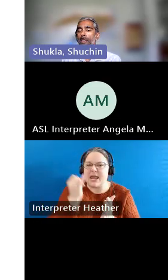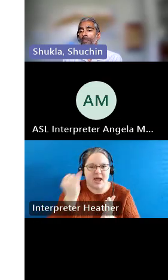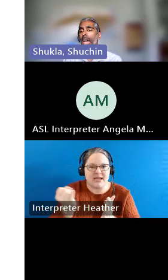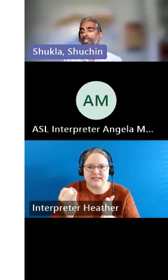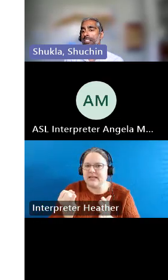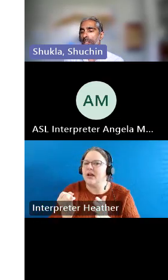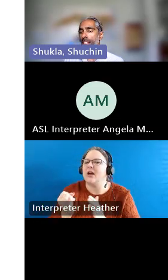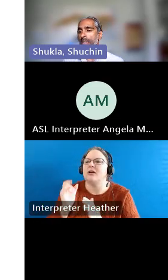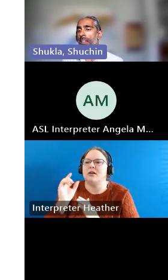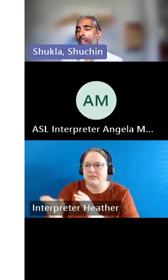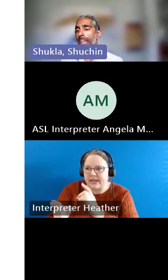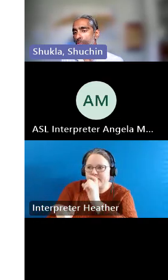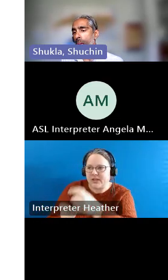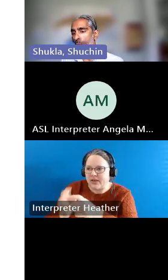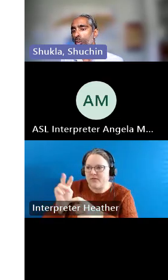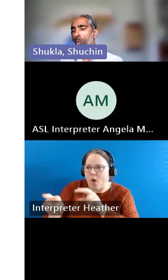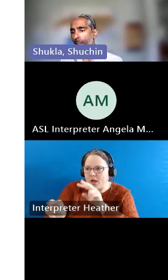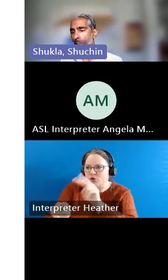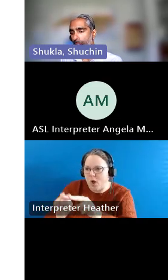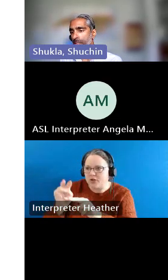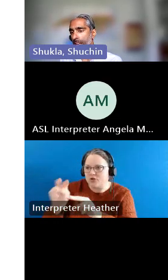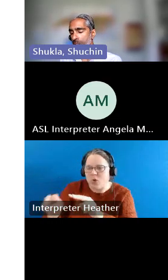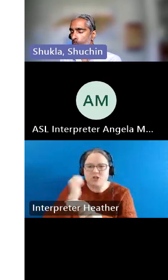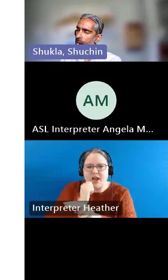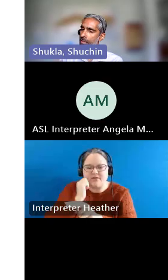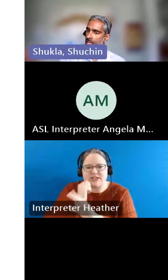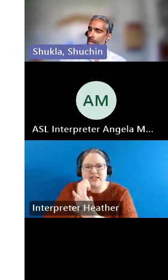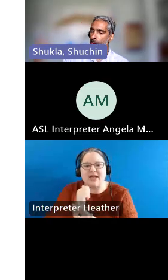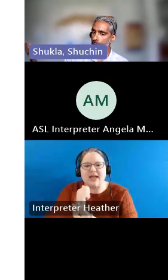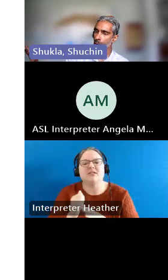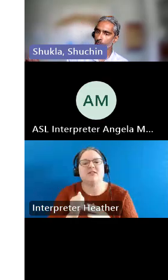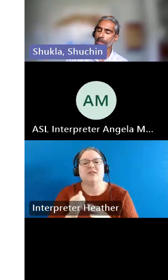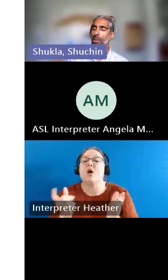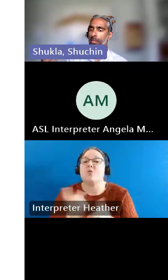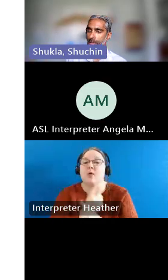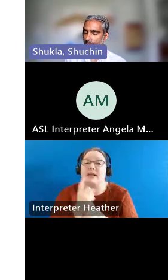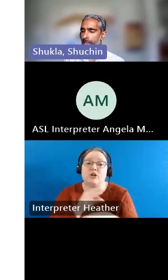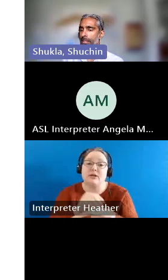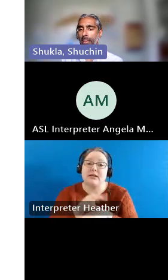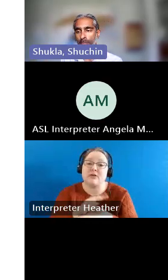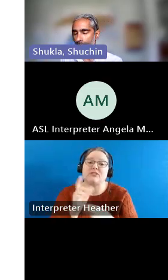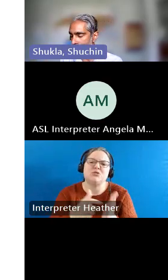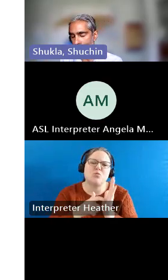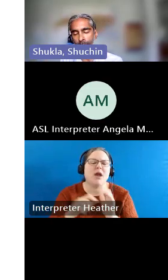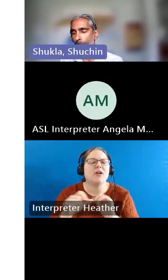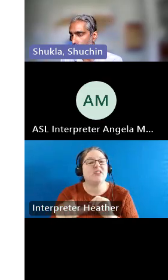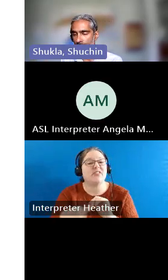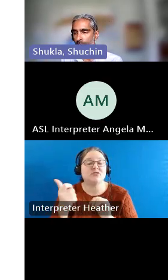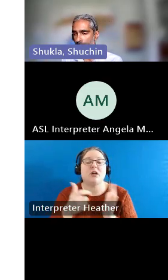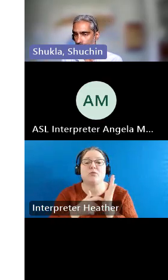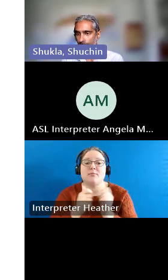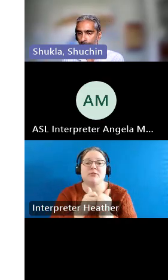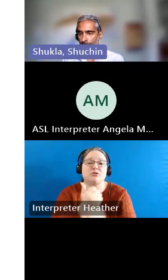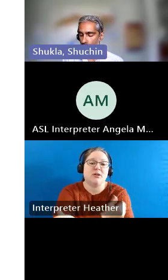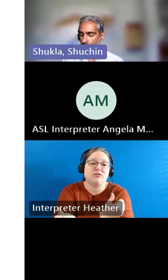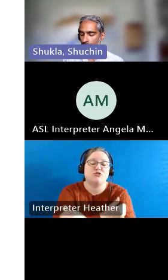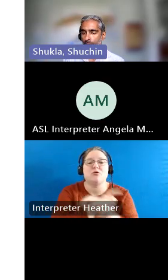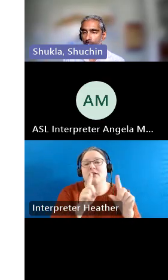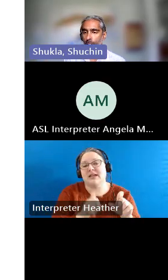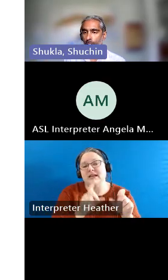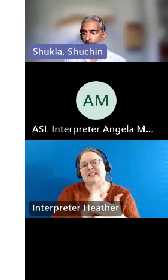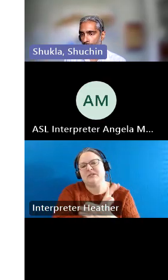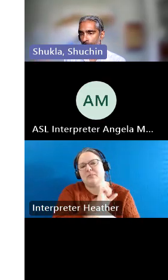take homes. At these clinics, in general, regular counseling is required, and there's a couple other requirements around drug testing and paperwork and things like